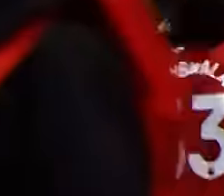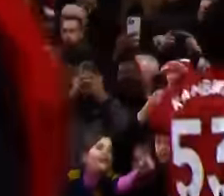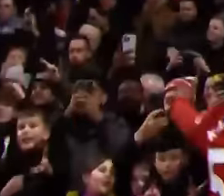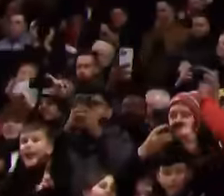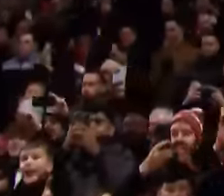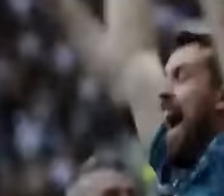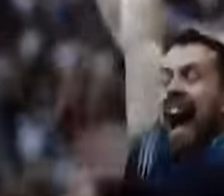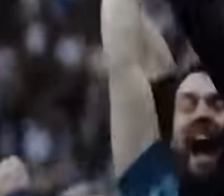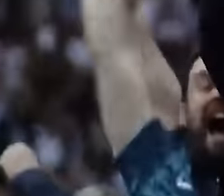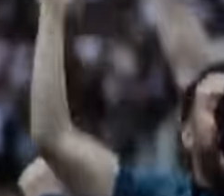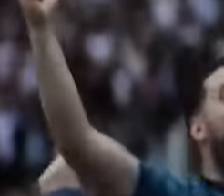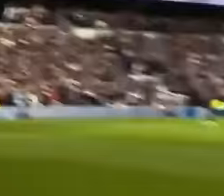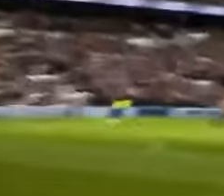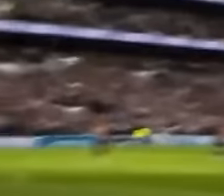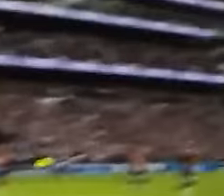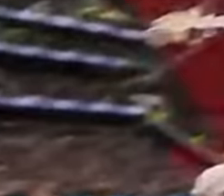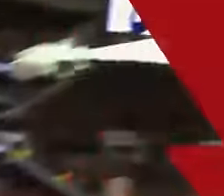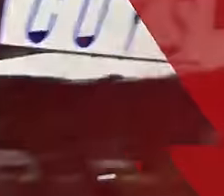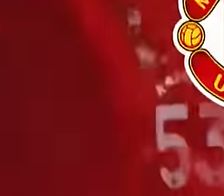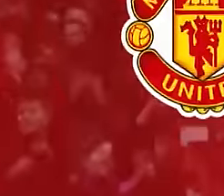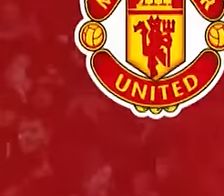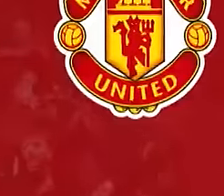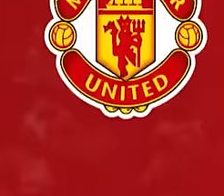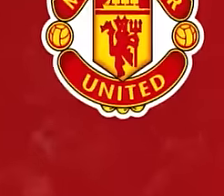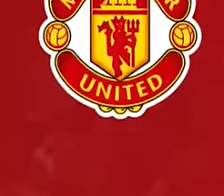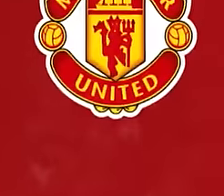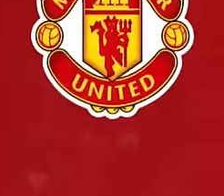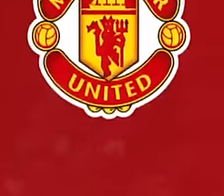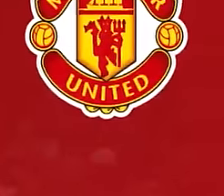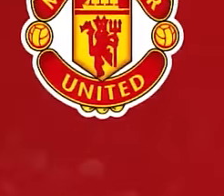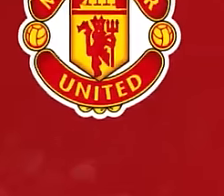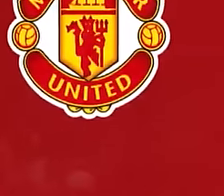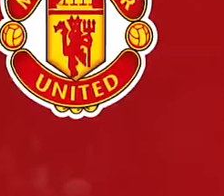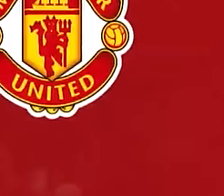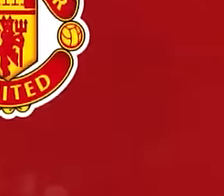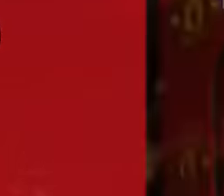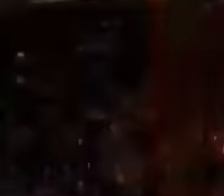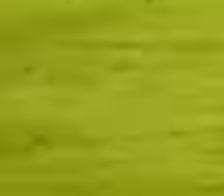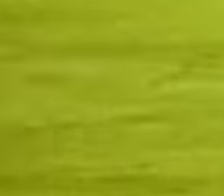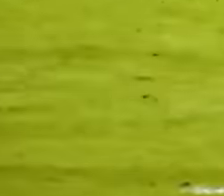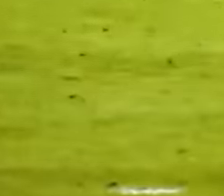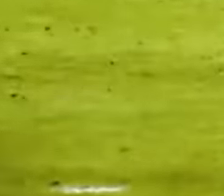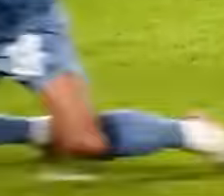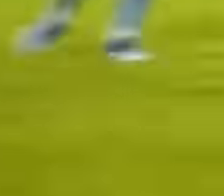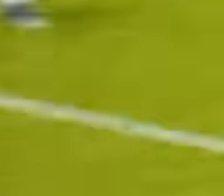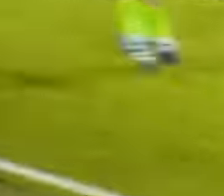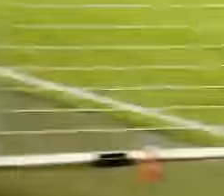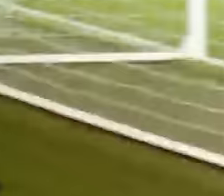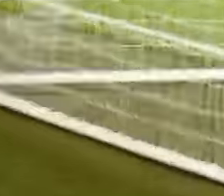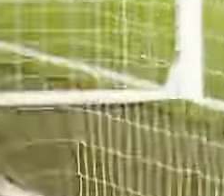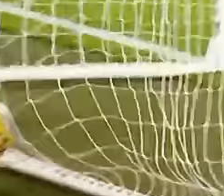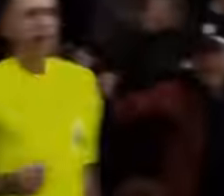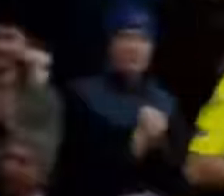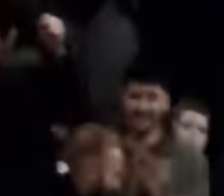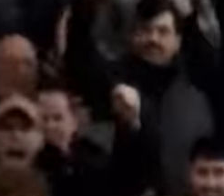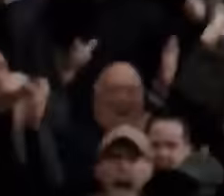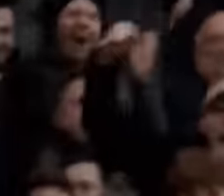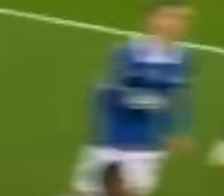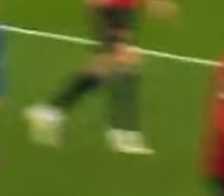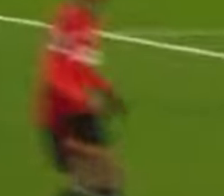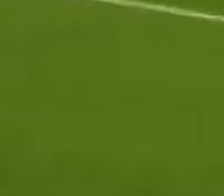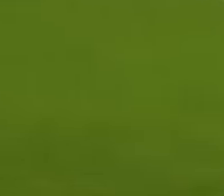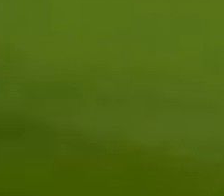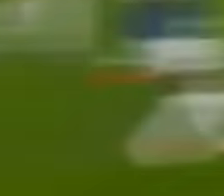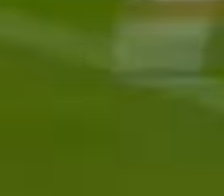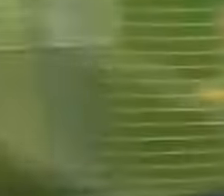rocking as Manchester United look to prove a point against rivals Tottenham. Sign up now at csport.tv